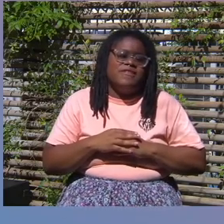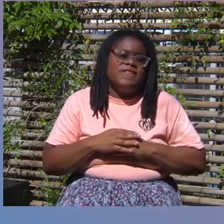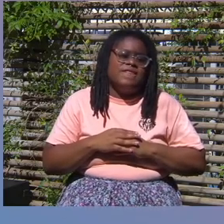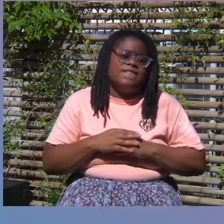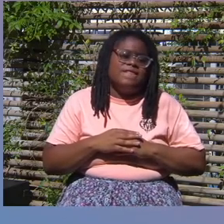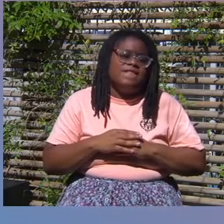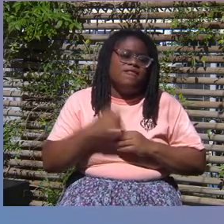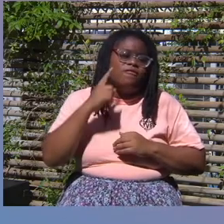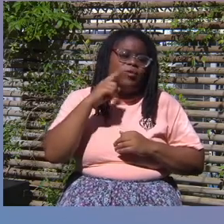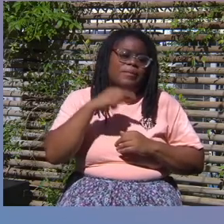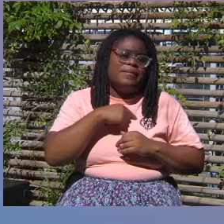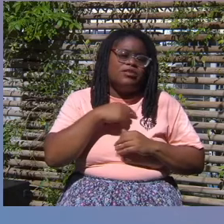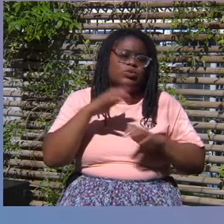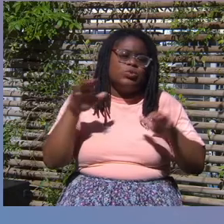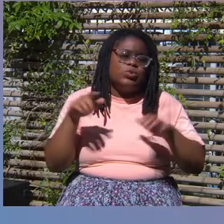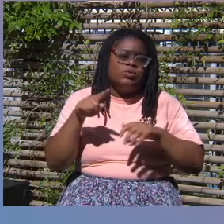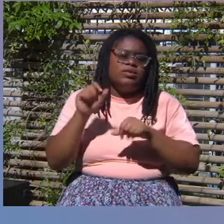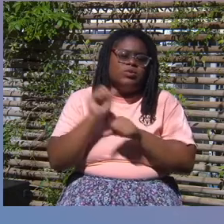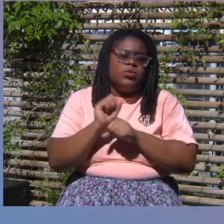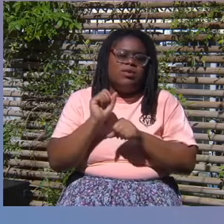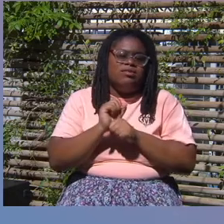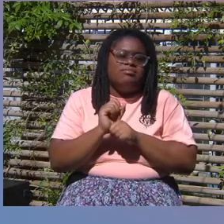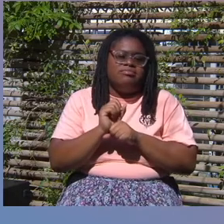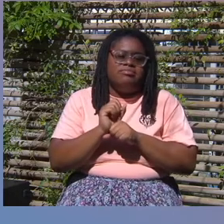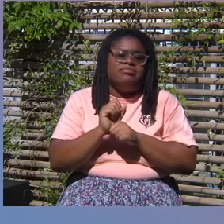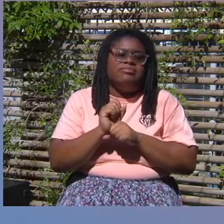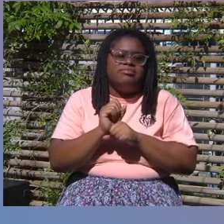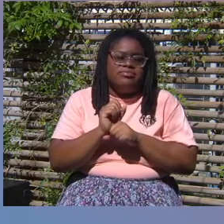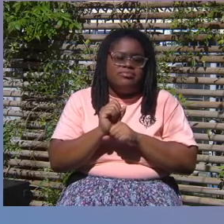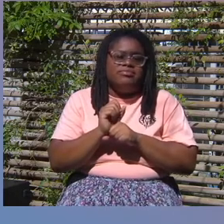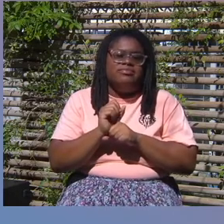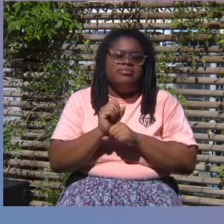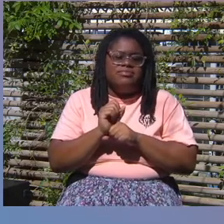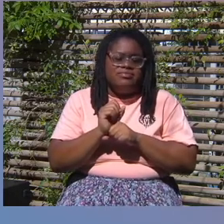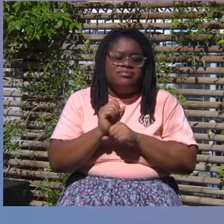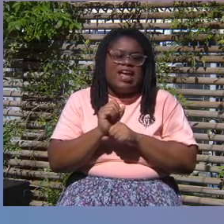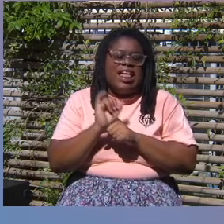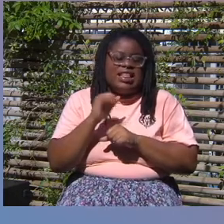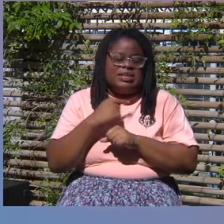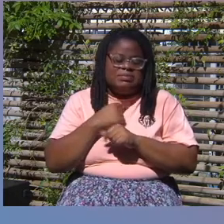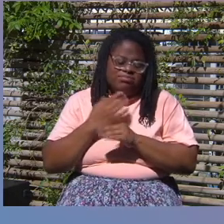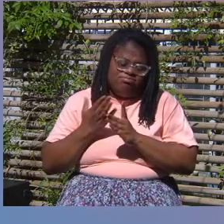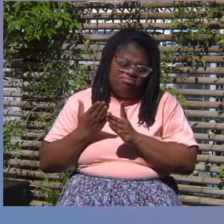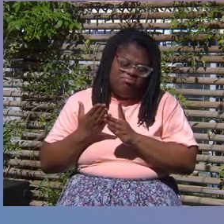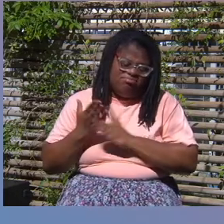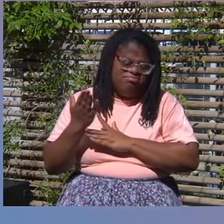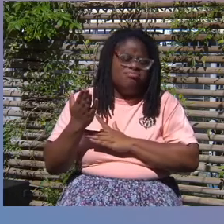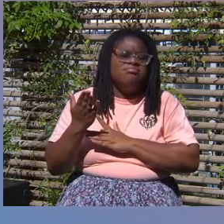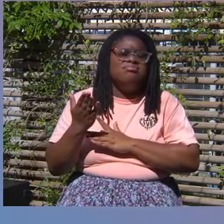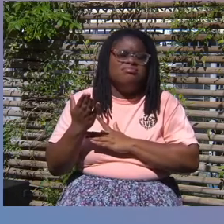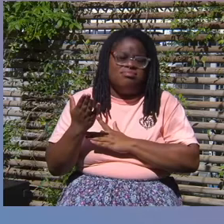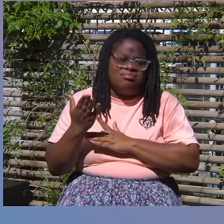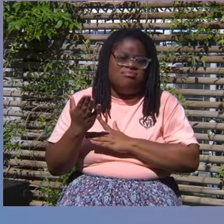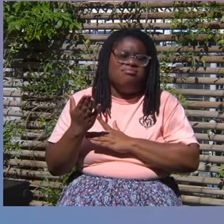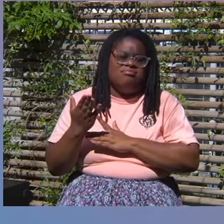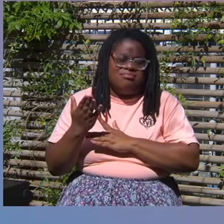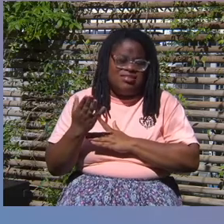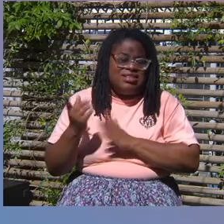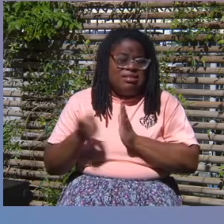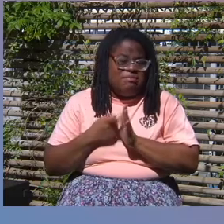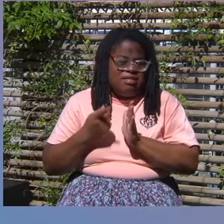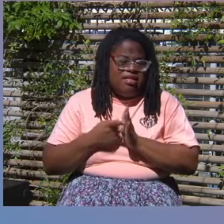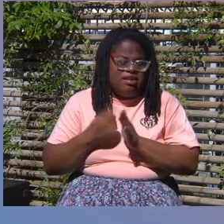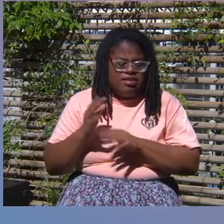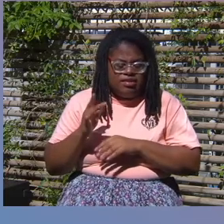It is for me to do this work. And this is me plowing, you know. That's something, John